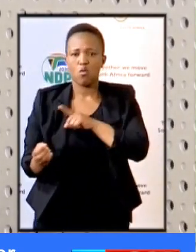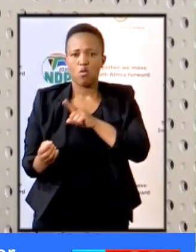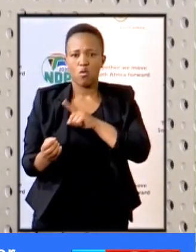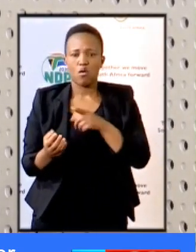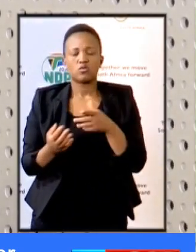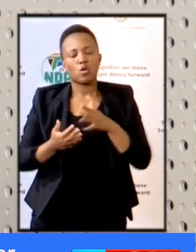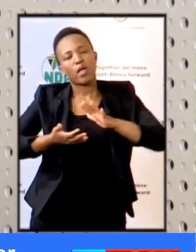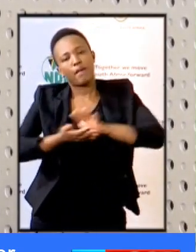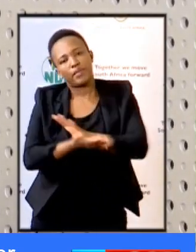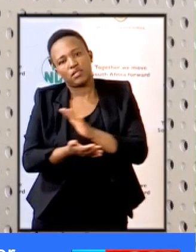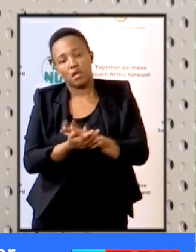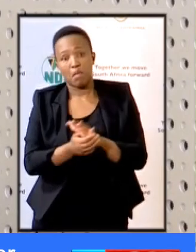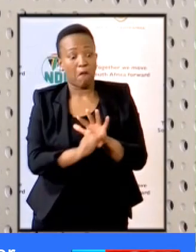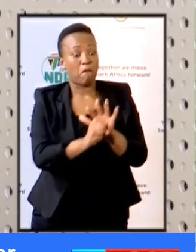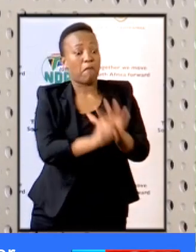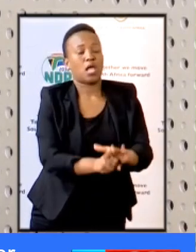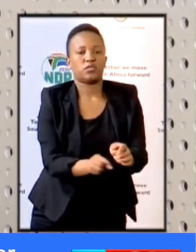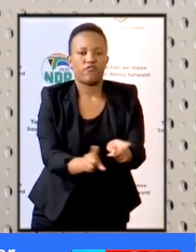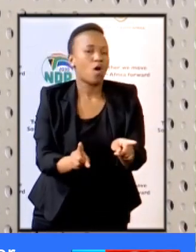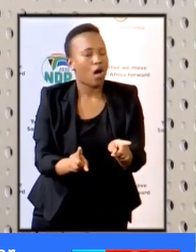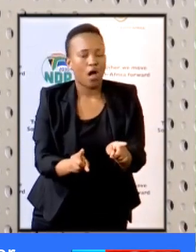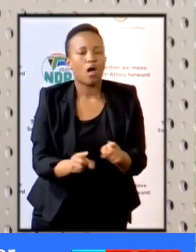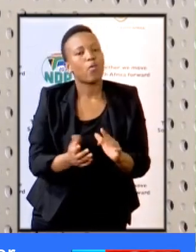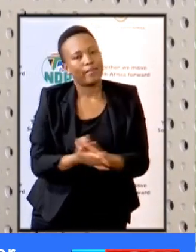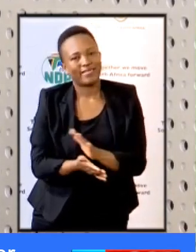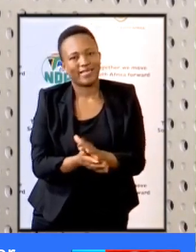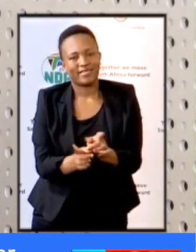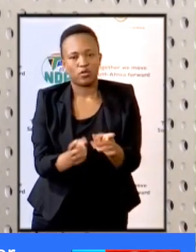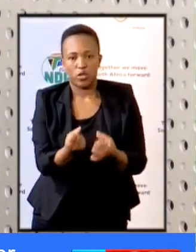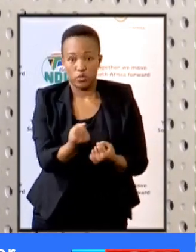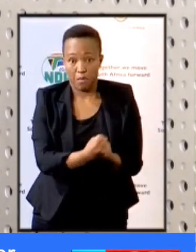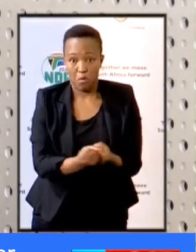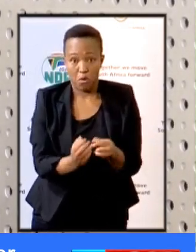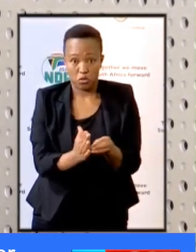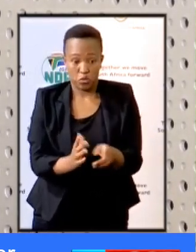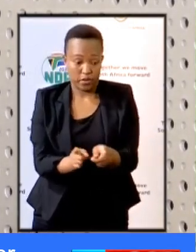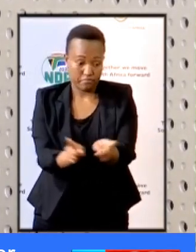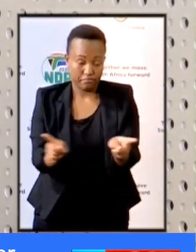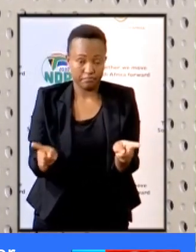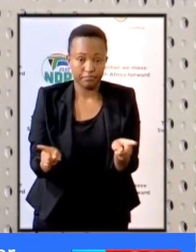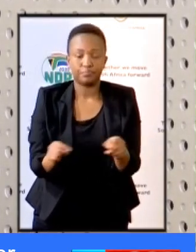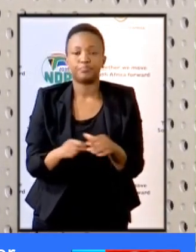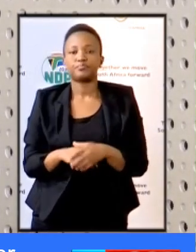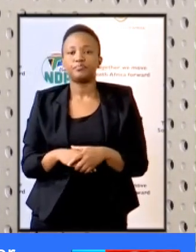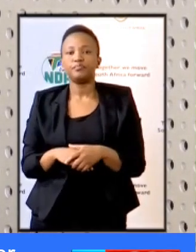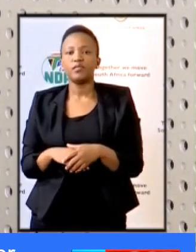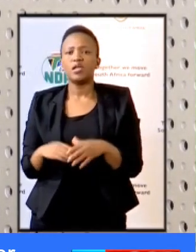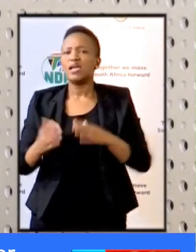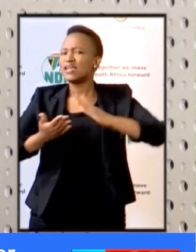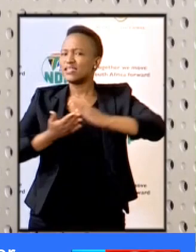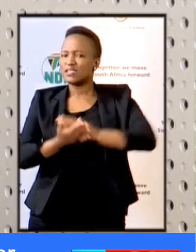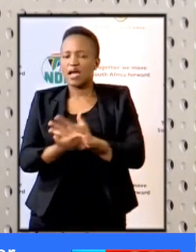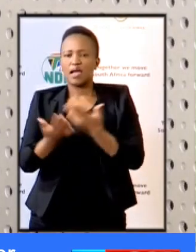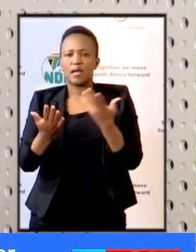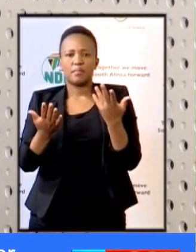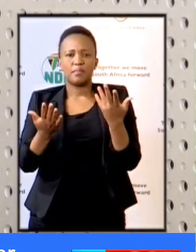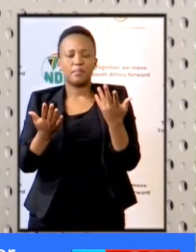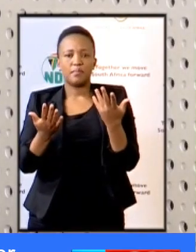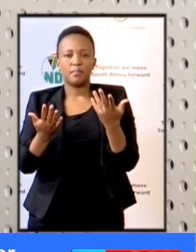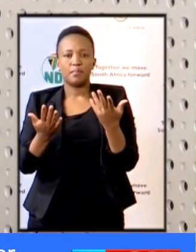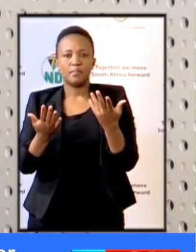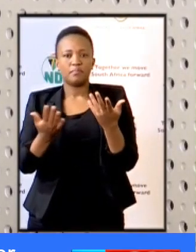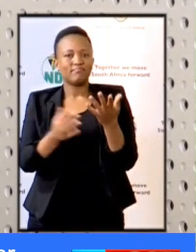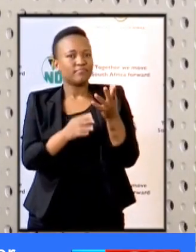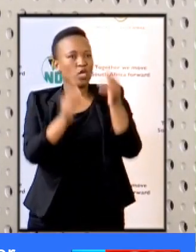putting more pressure on them. Look, you know, this issue of some institutions who have started with online learning